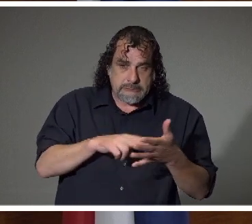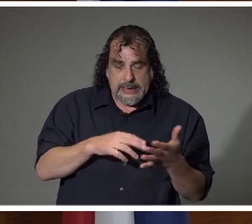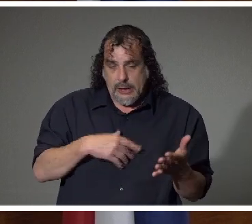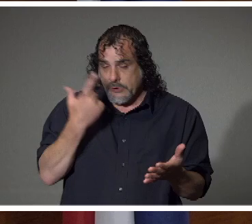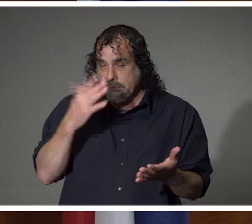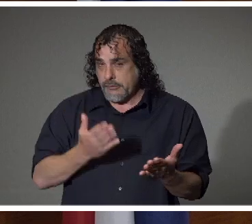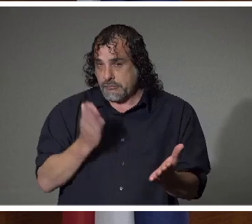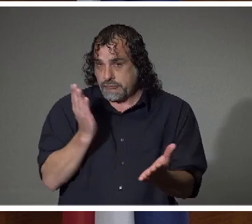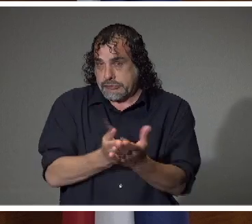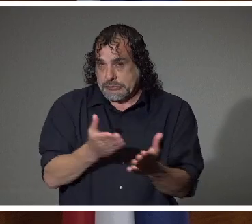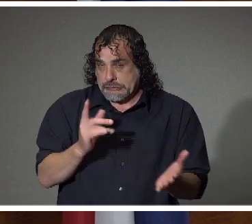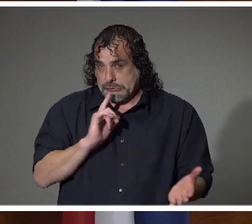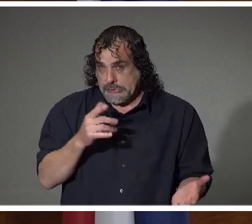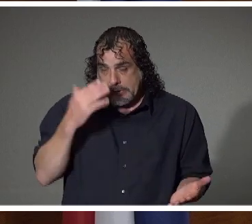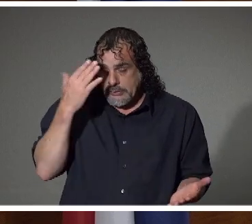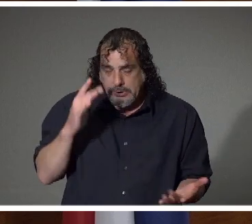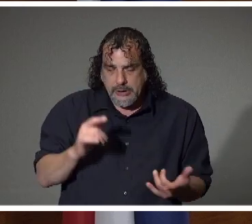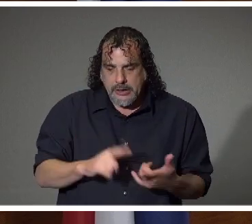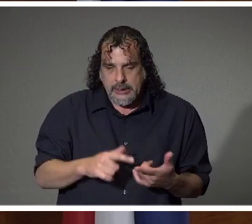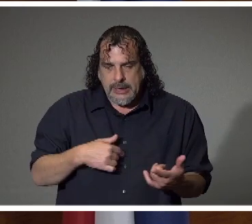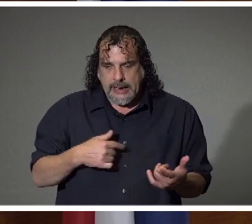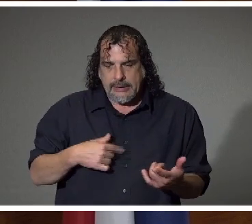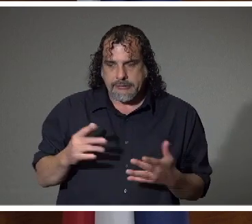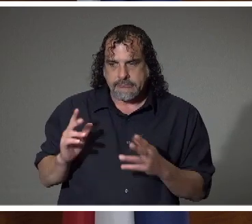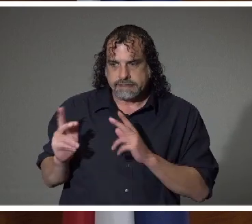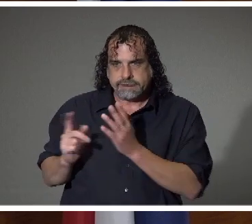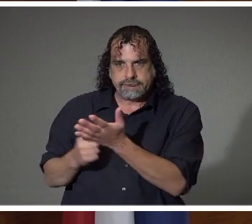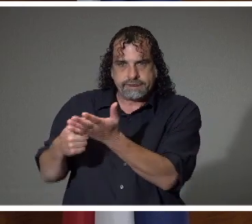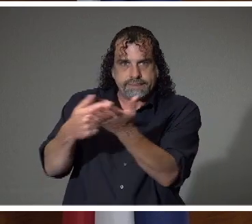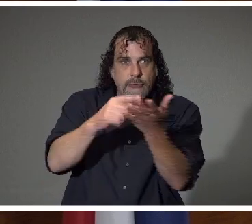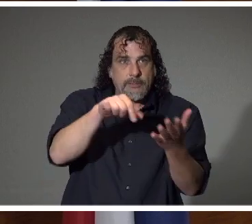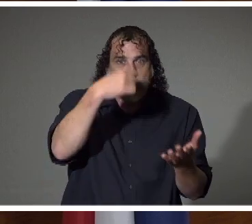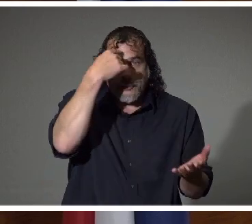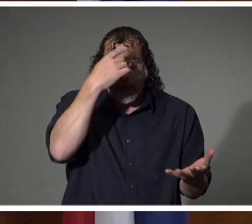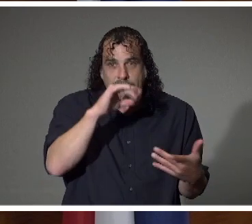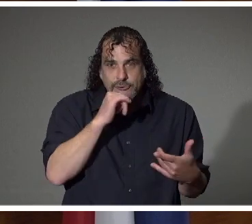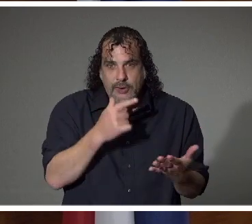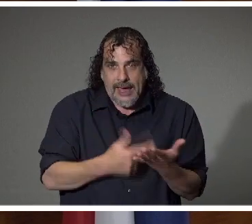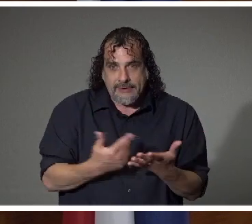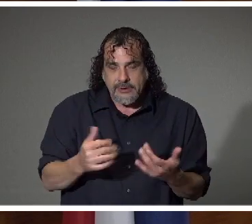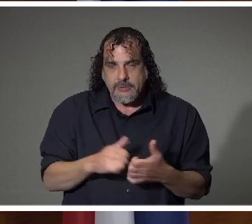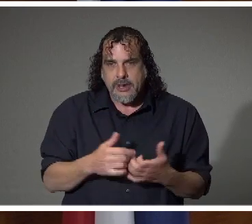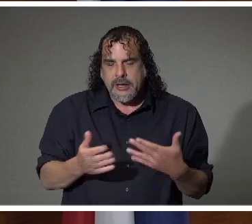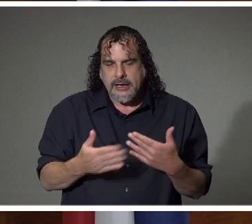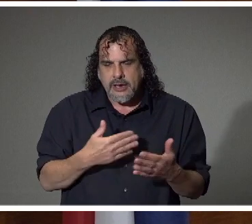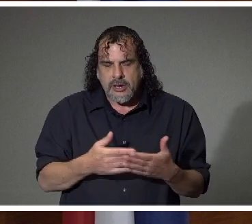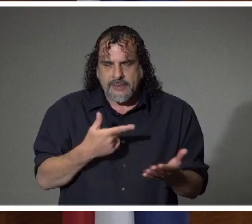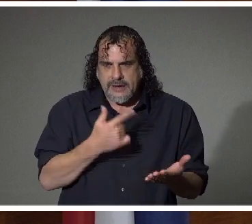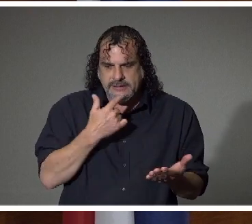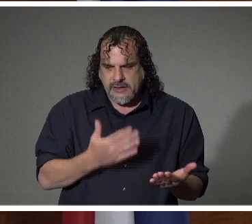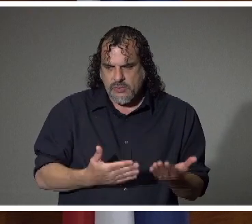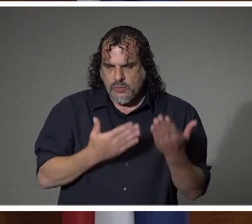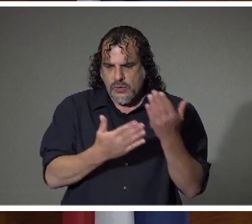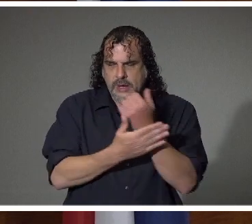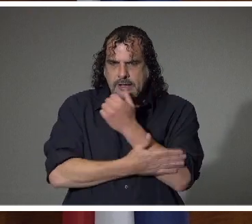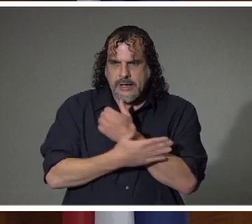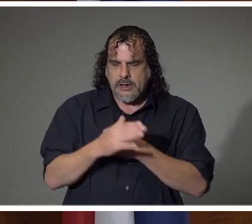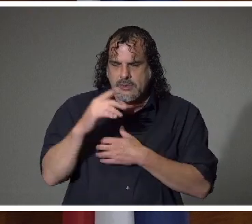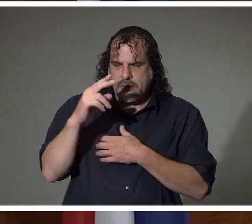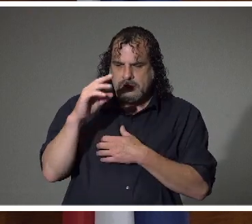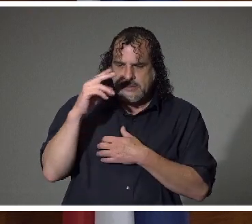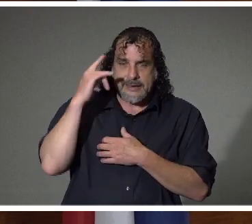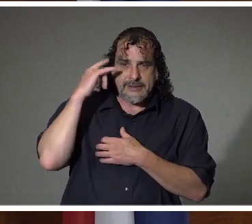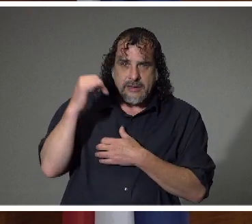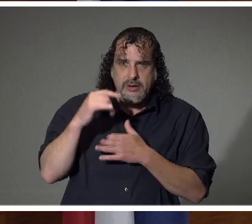haven't peer-reviewed it, and if I had, I wouldn't have the credentials to do so. But it suggested in one county in California as many as 50 to